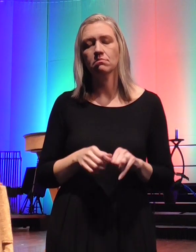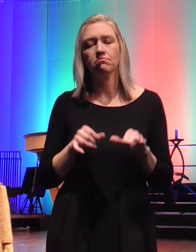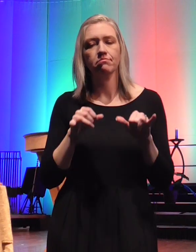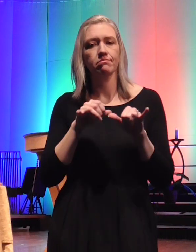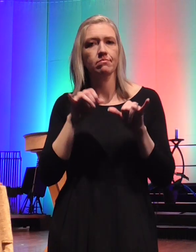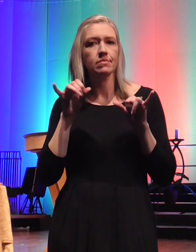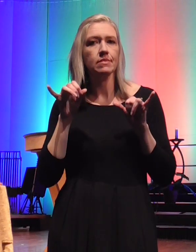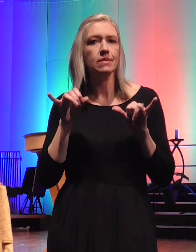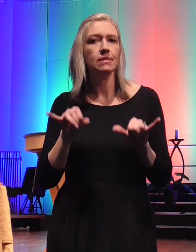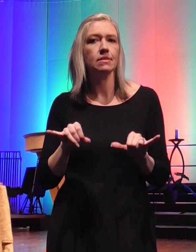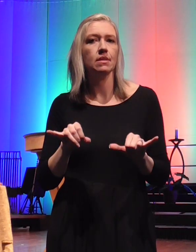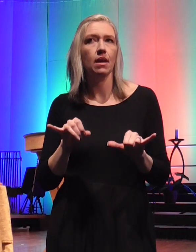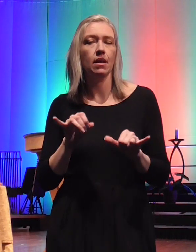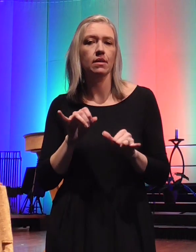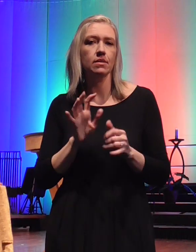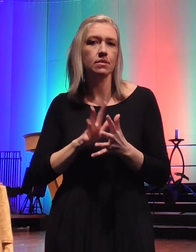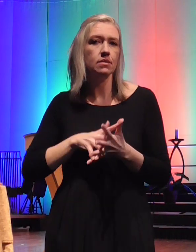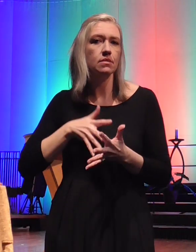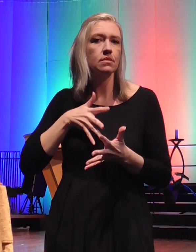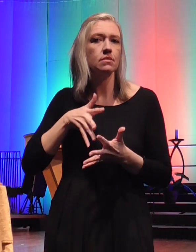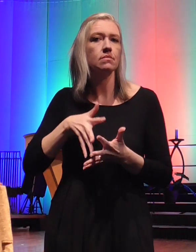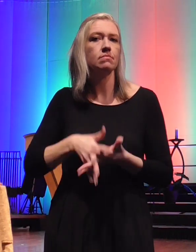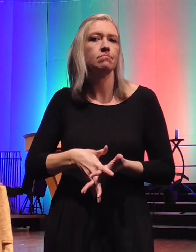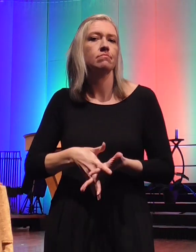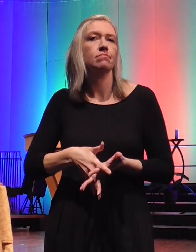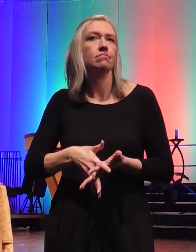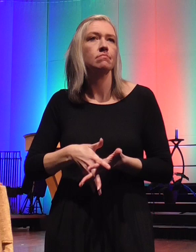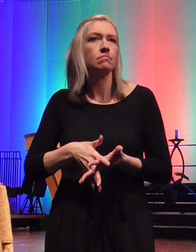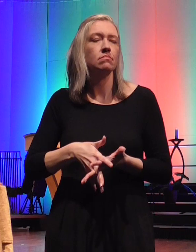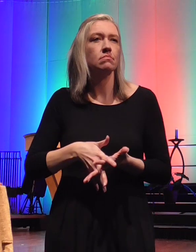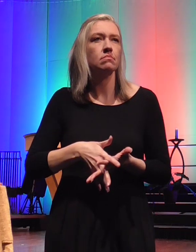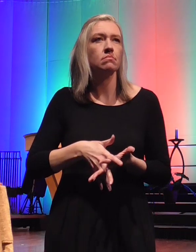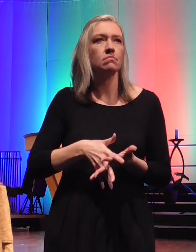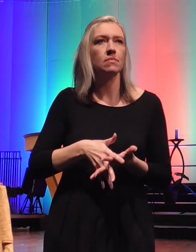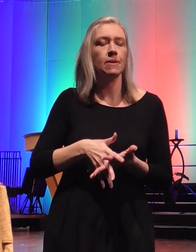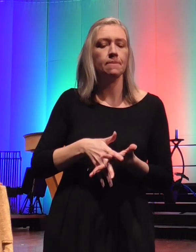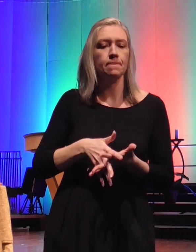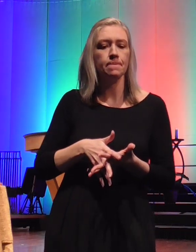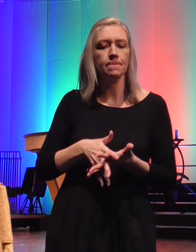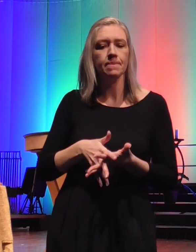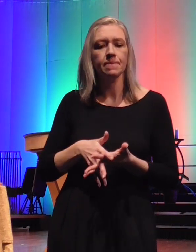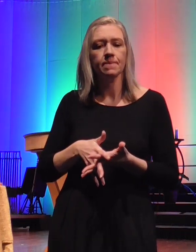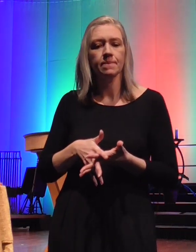stays here inside us,